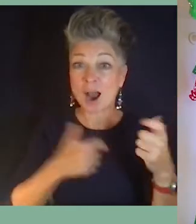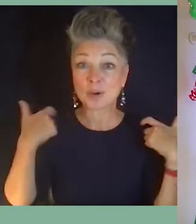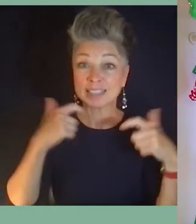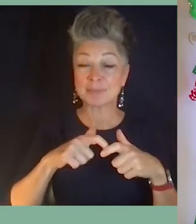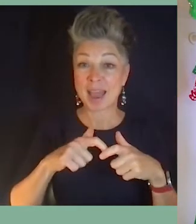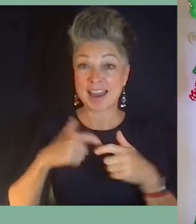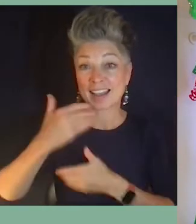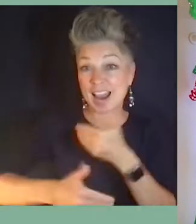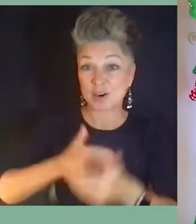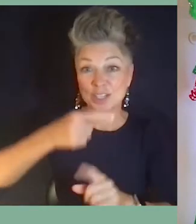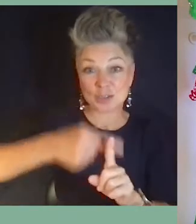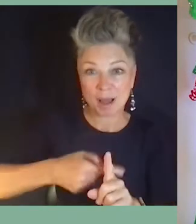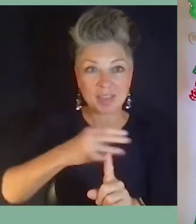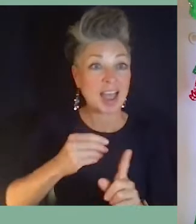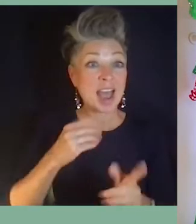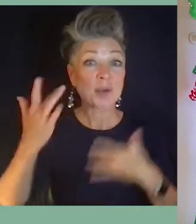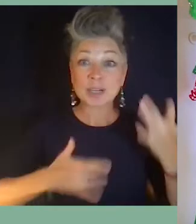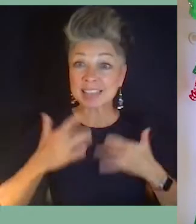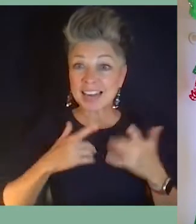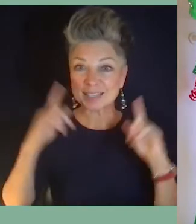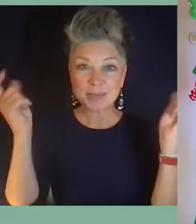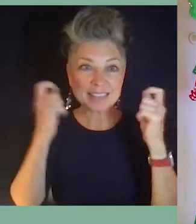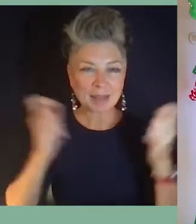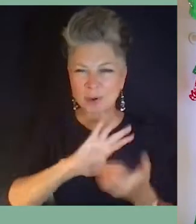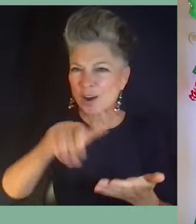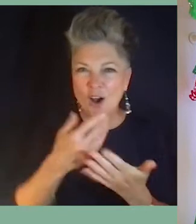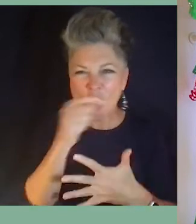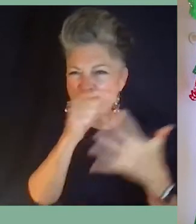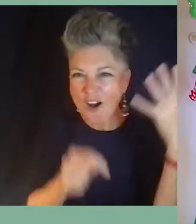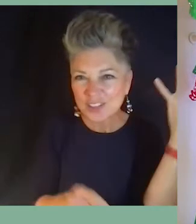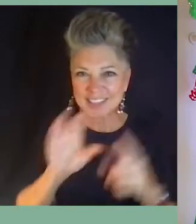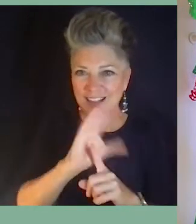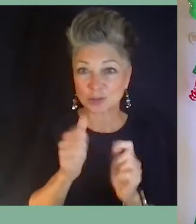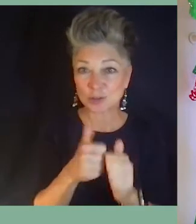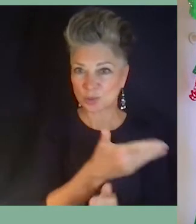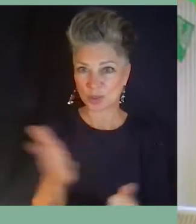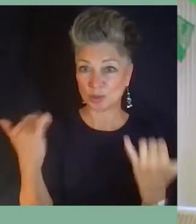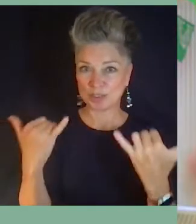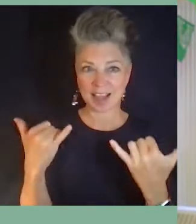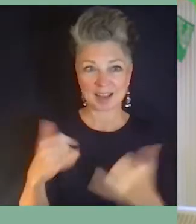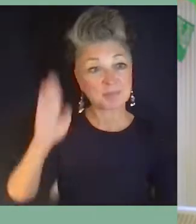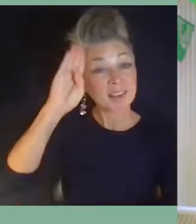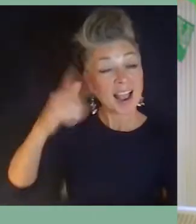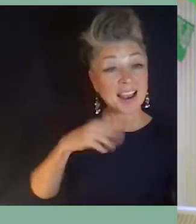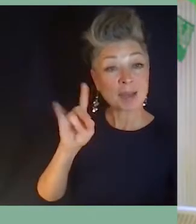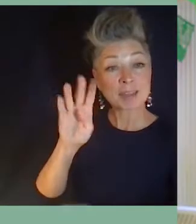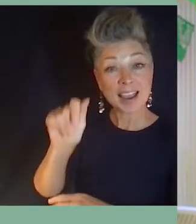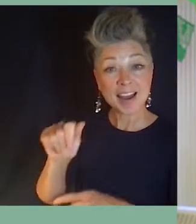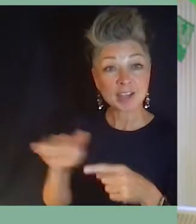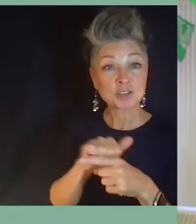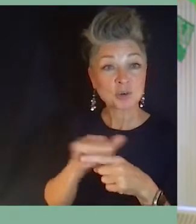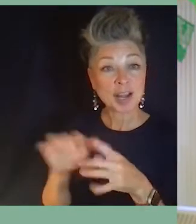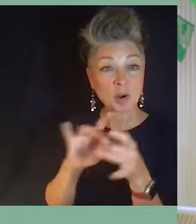Heritage Month, and we are excited to be celebrating all these cultures with you today. Hi, I'm Diana, and I'm the